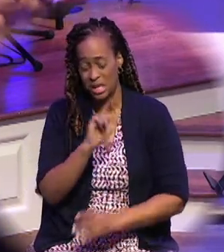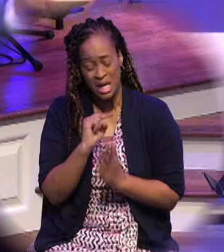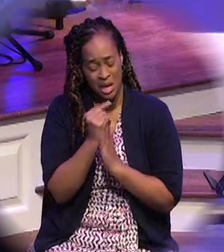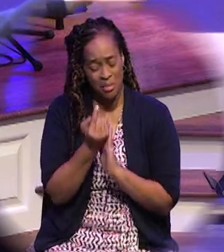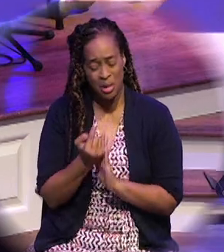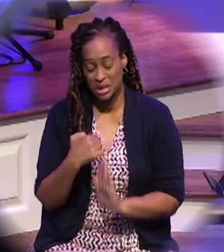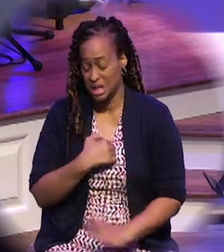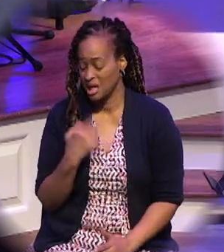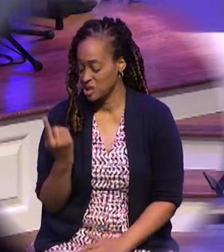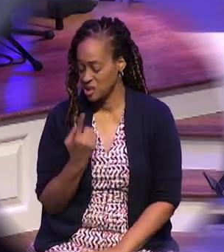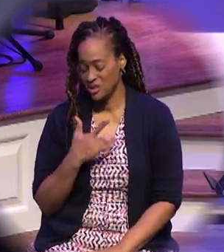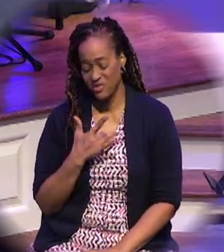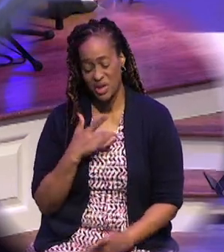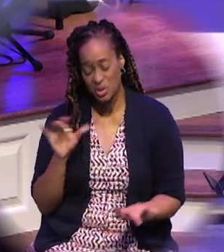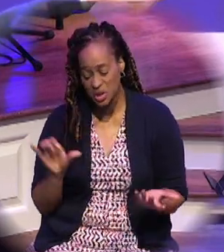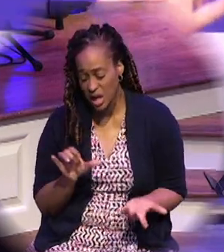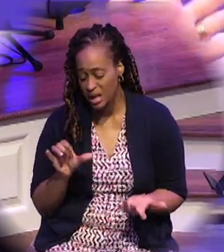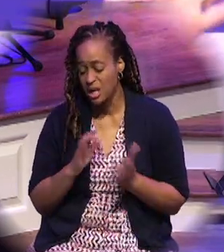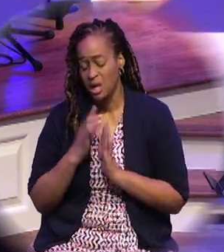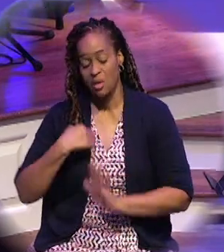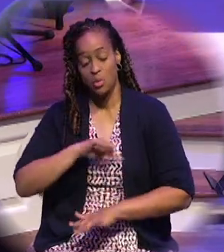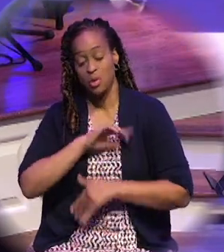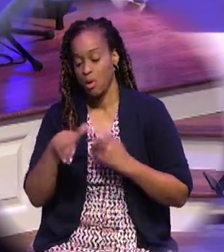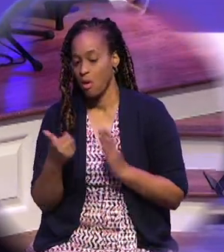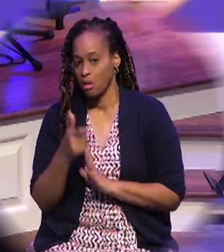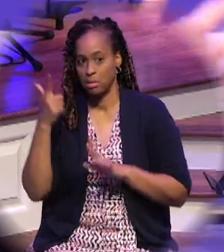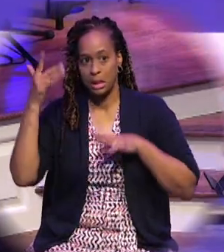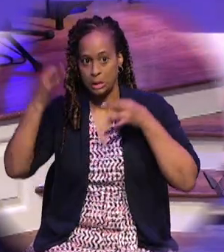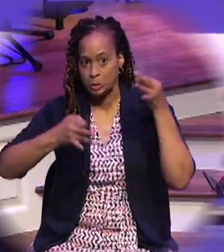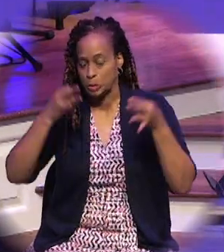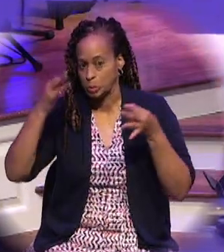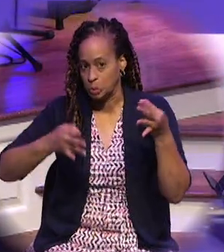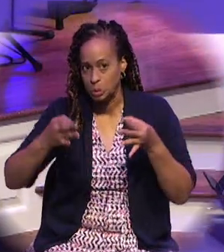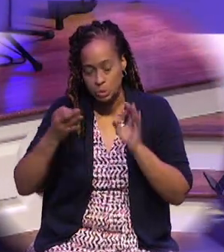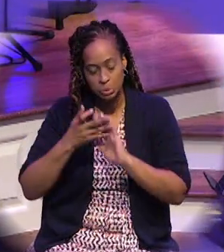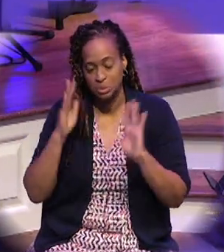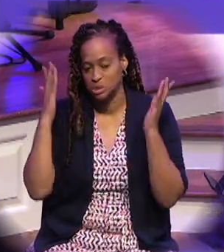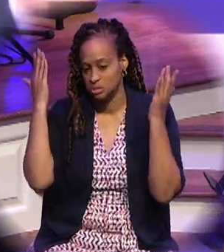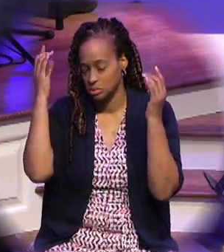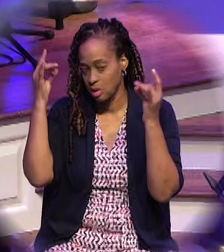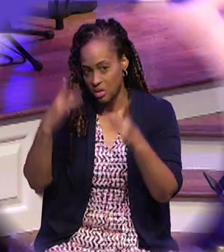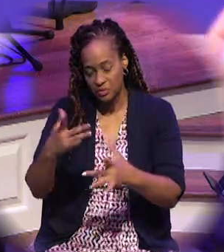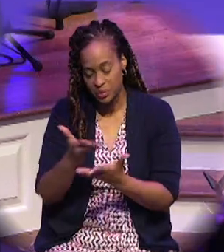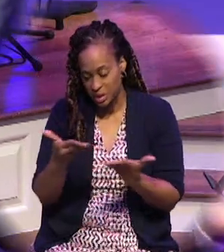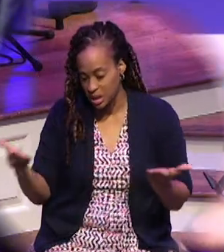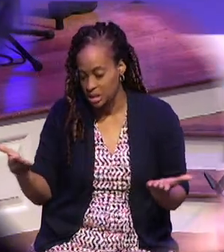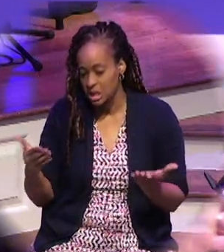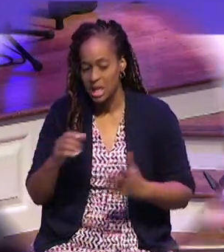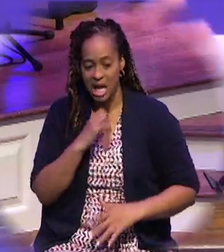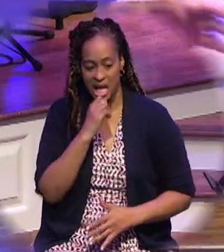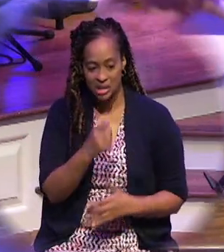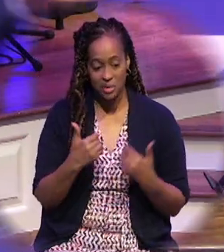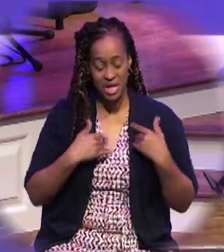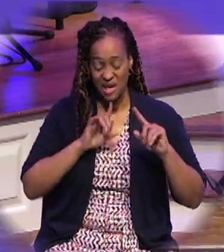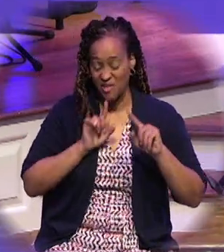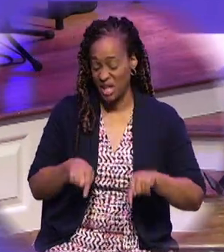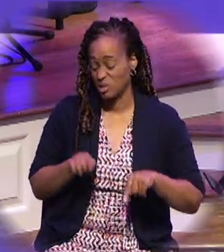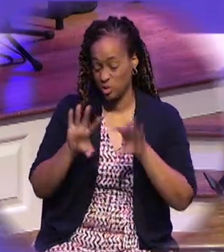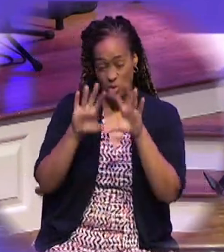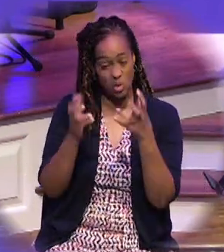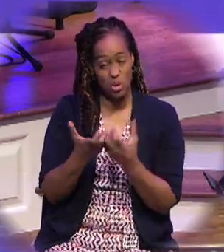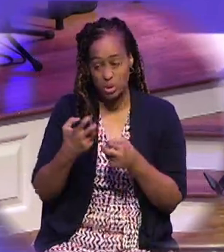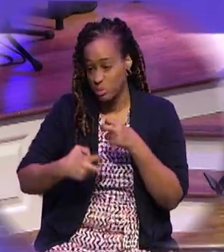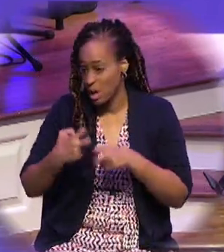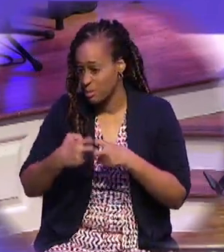where I just feel like Mary, all I can do is weep. I don't have answers to the world's